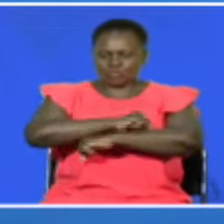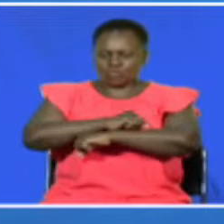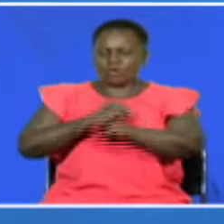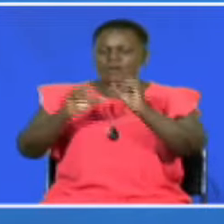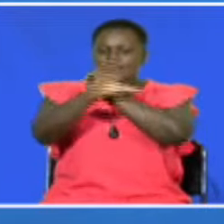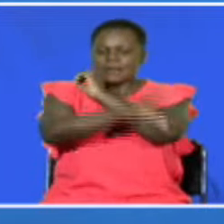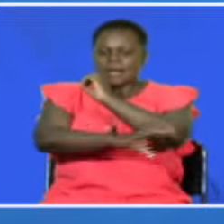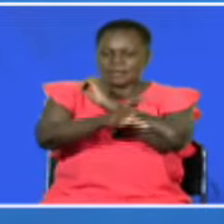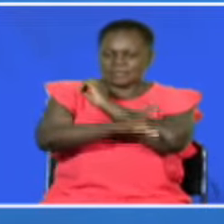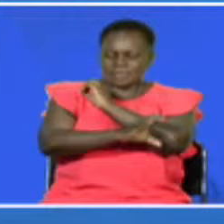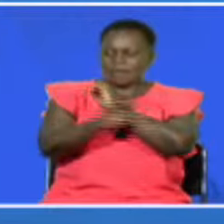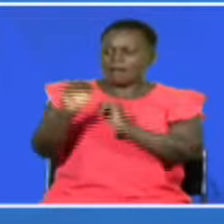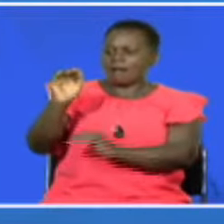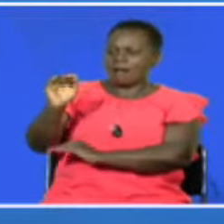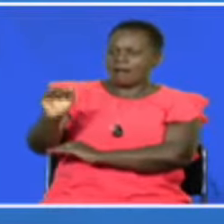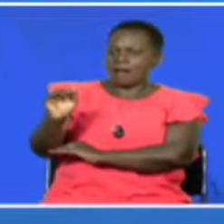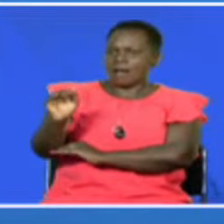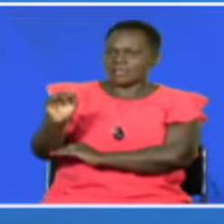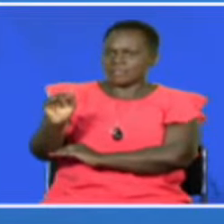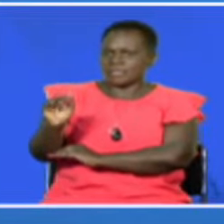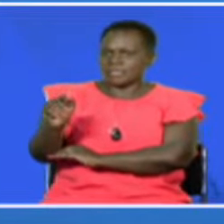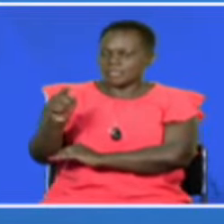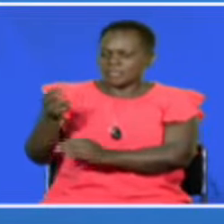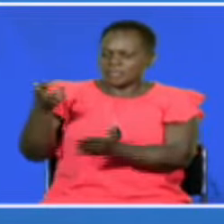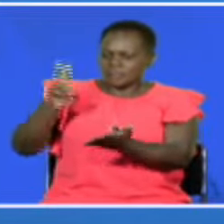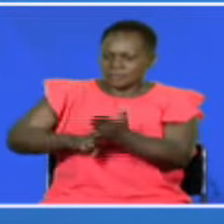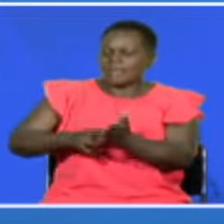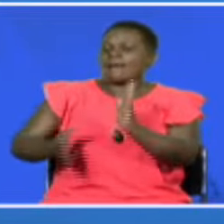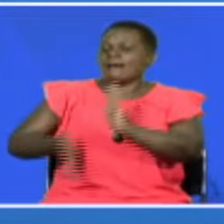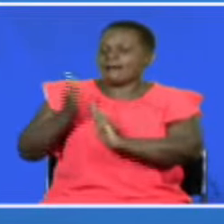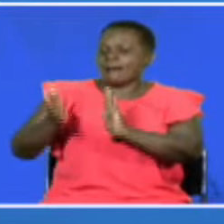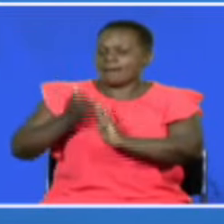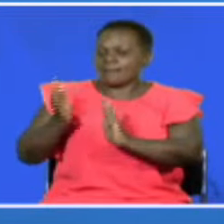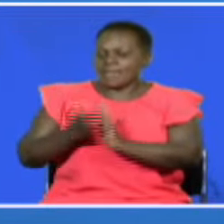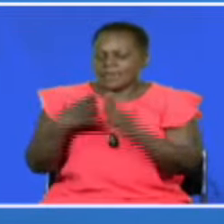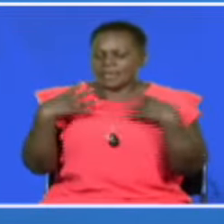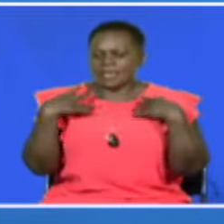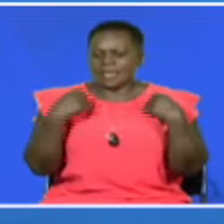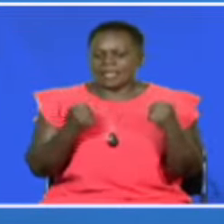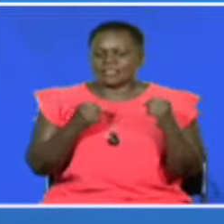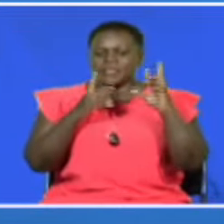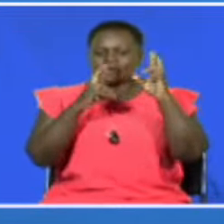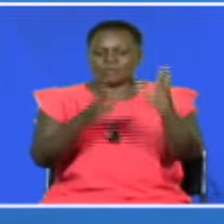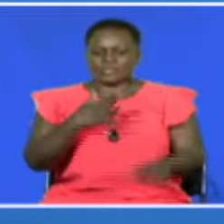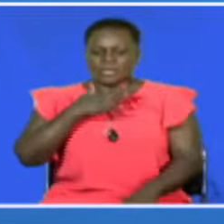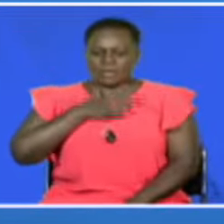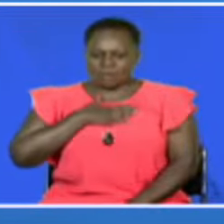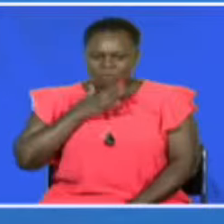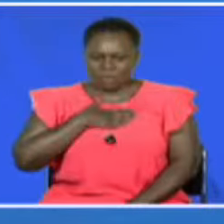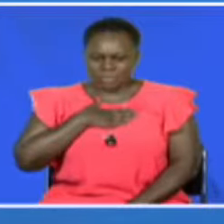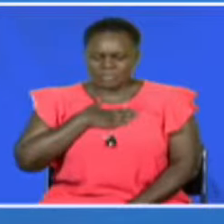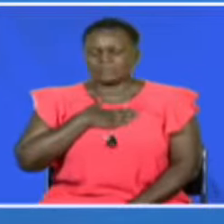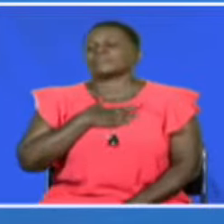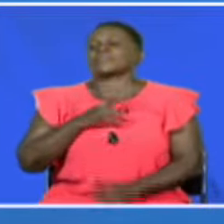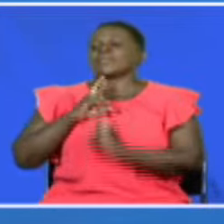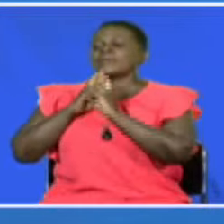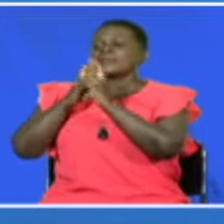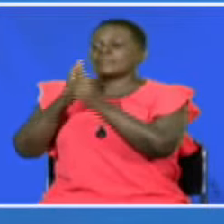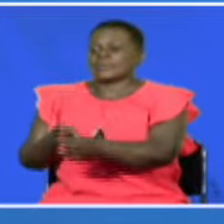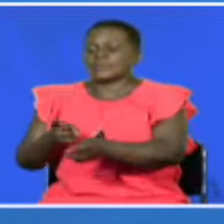the country have been asked to treat the exercise with urgency. Our health and science reporter Chebet Birir